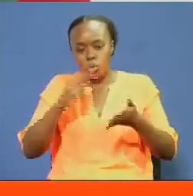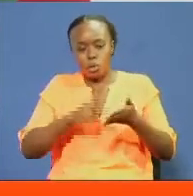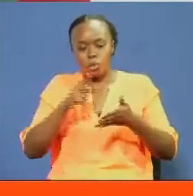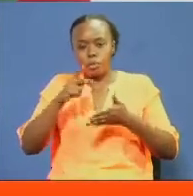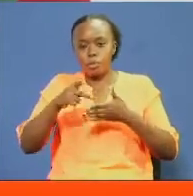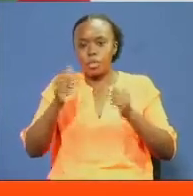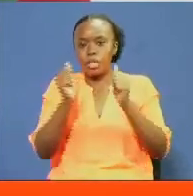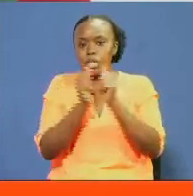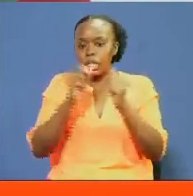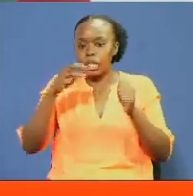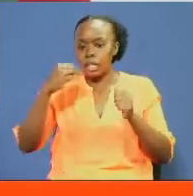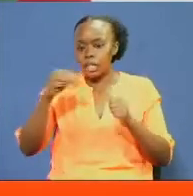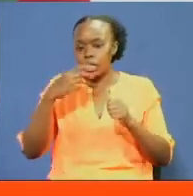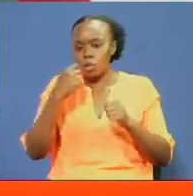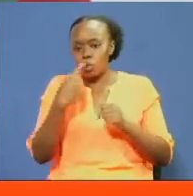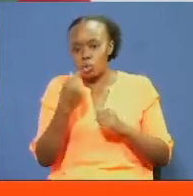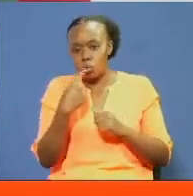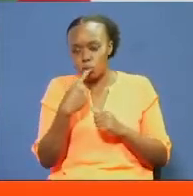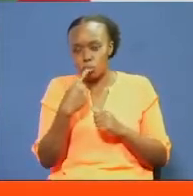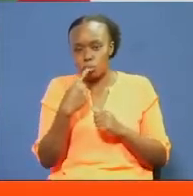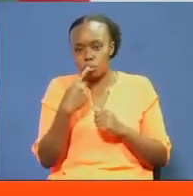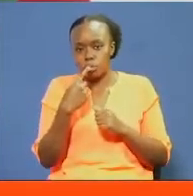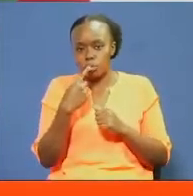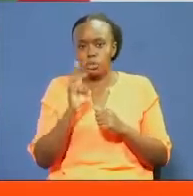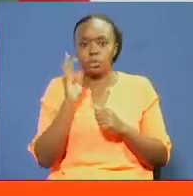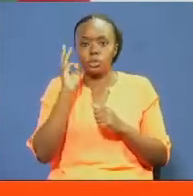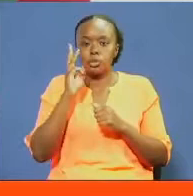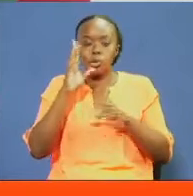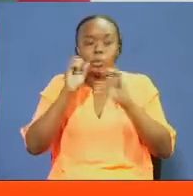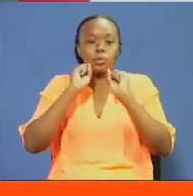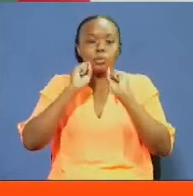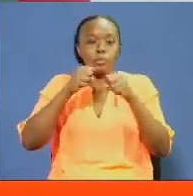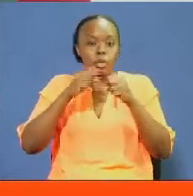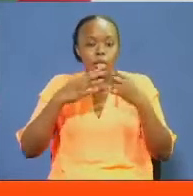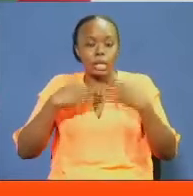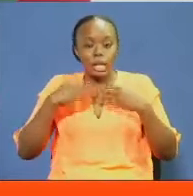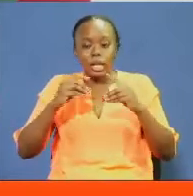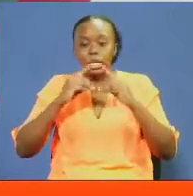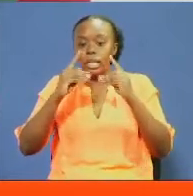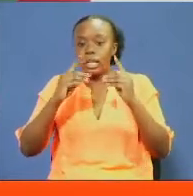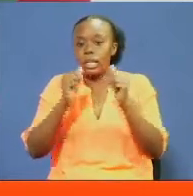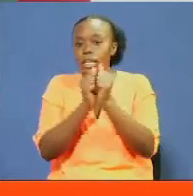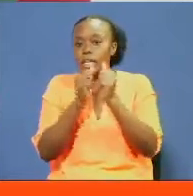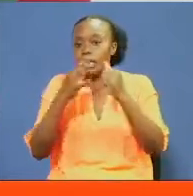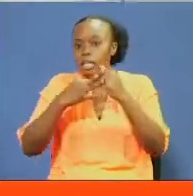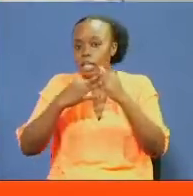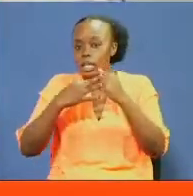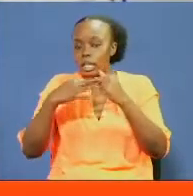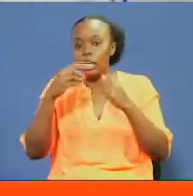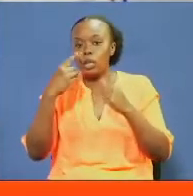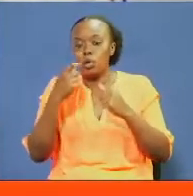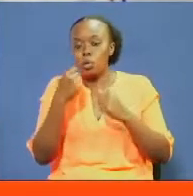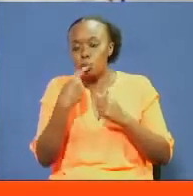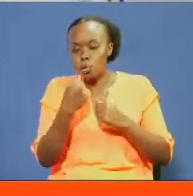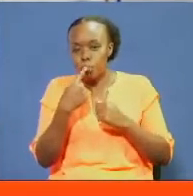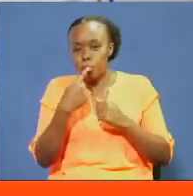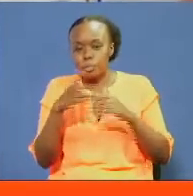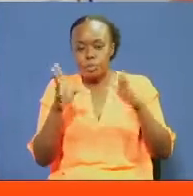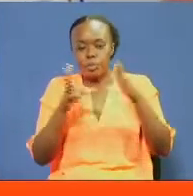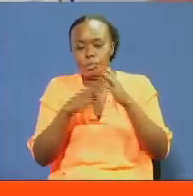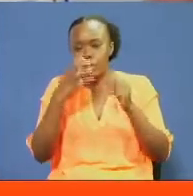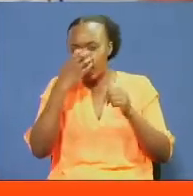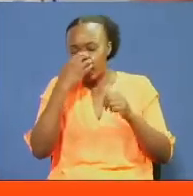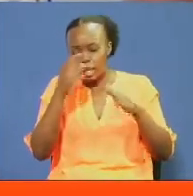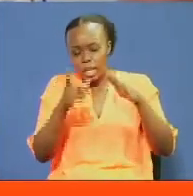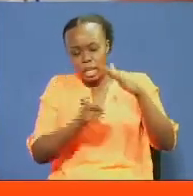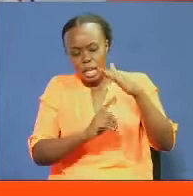price of 10 million vaccines, we will be able to have them deliver 13 million doses. For underage